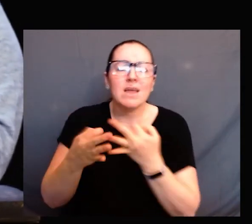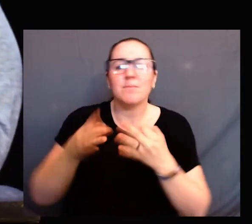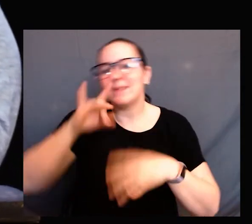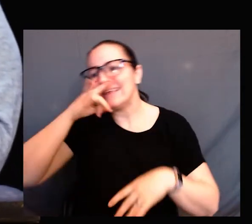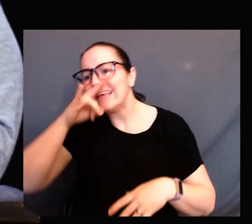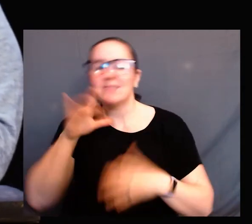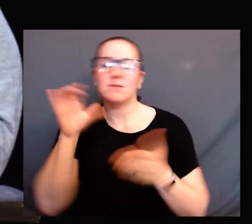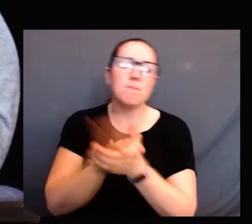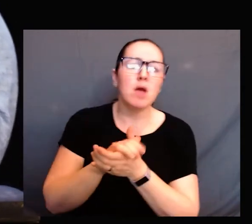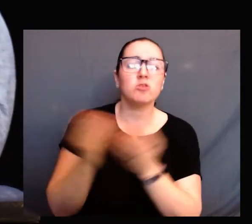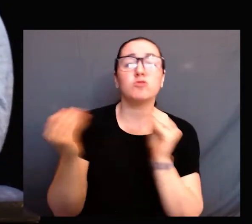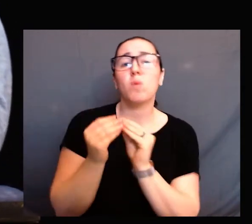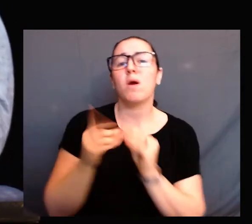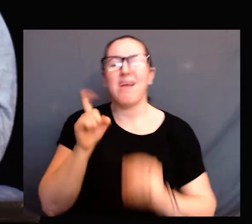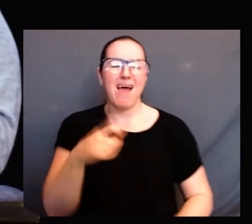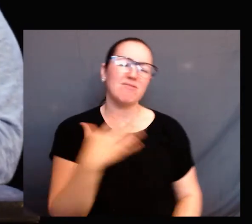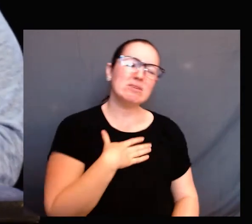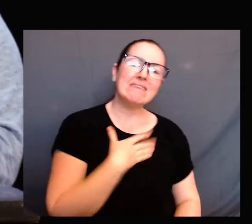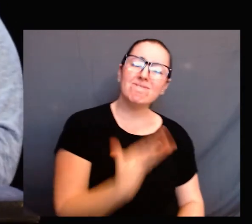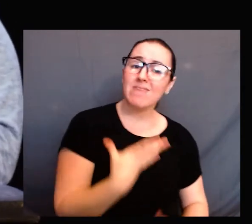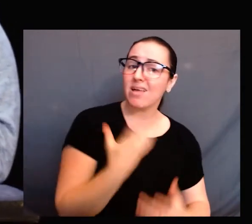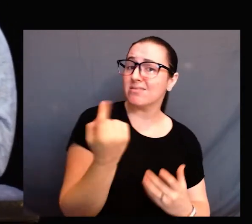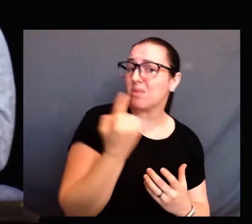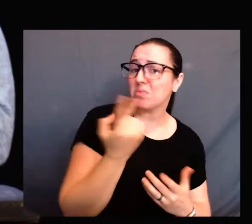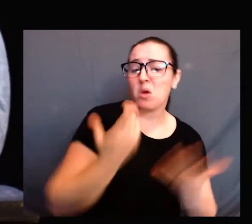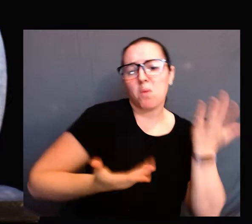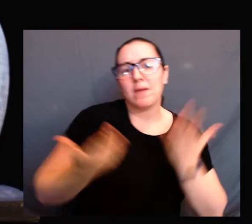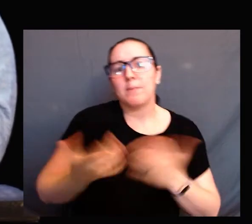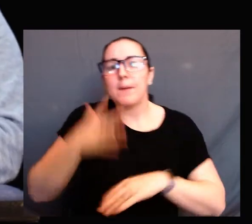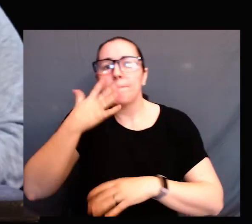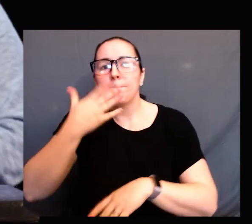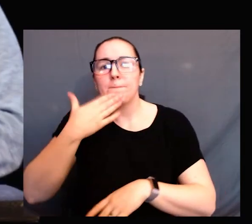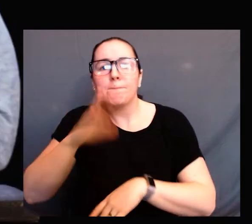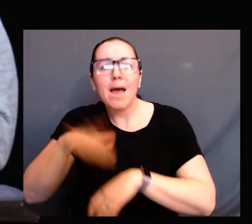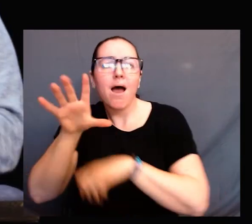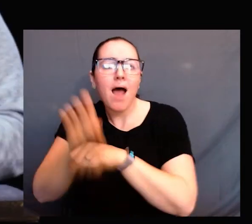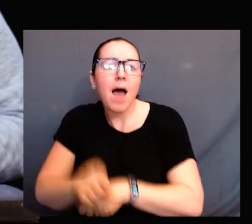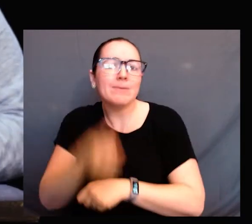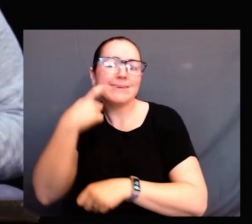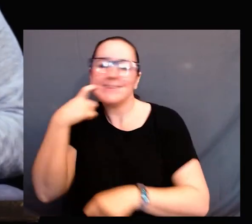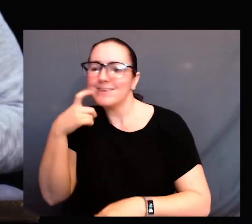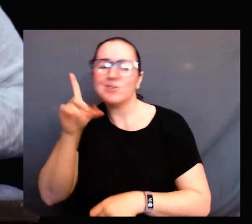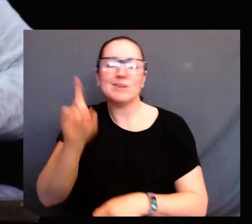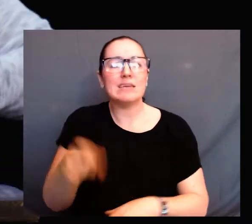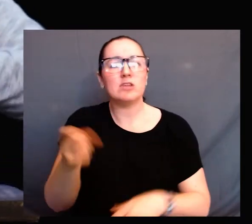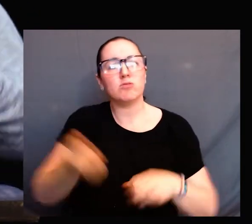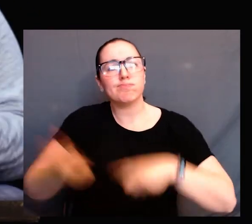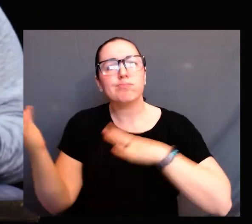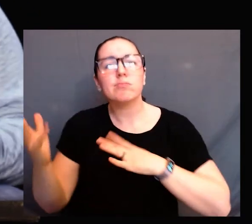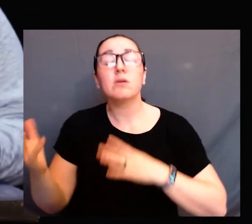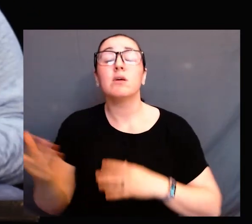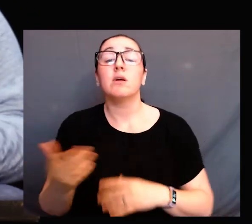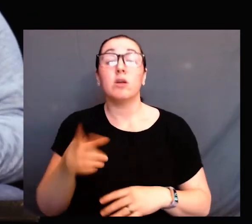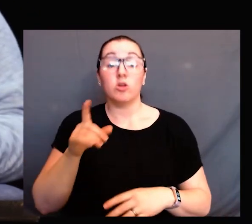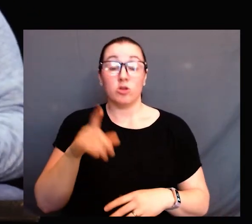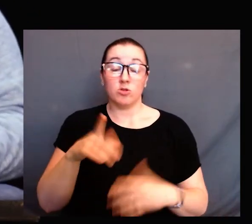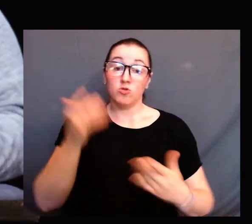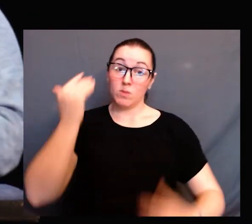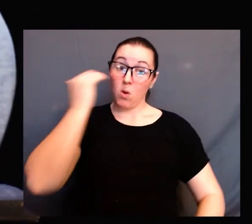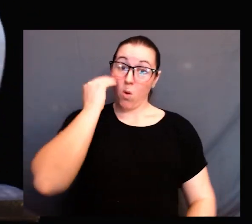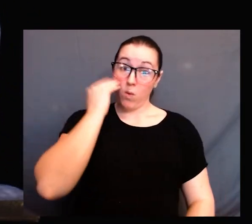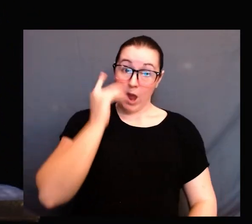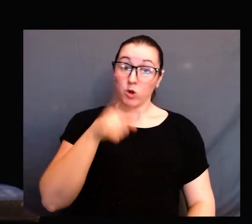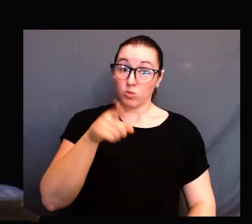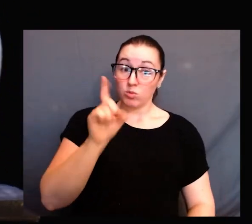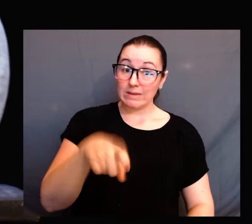our kids, our marriage. We need to confess something. We need to get rid of this bad habit or addiction, to be aware that we need to change